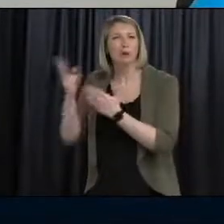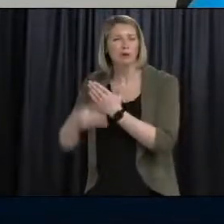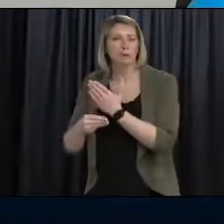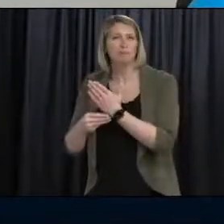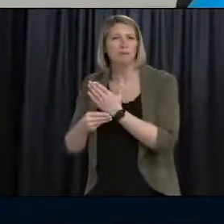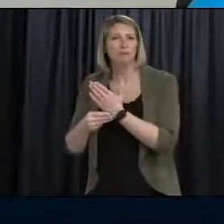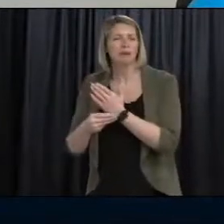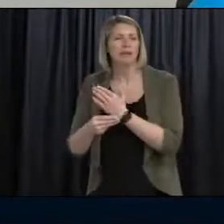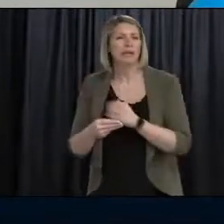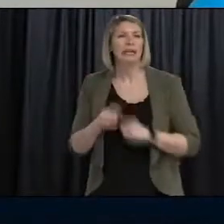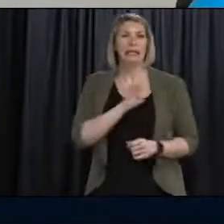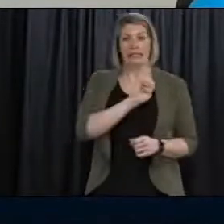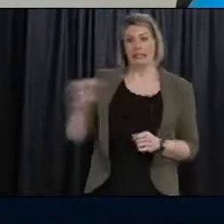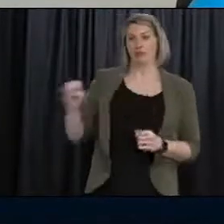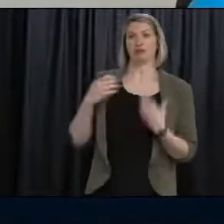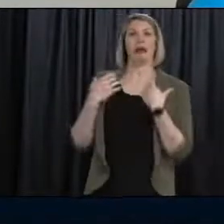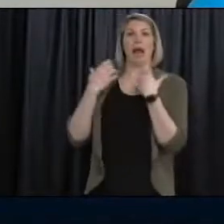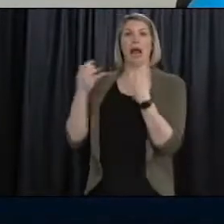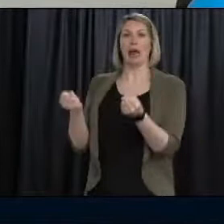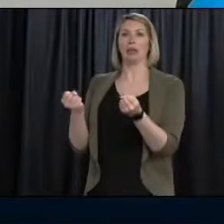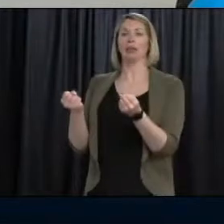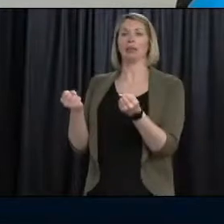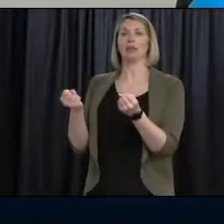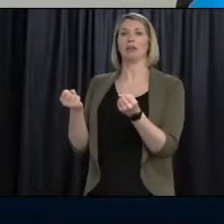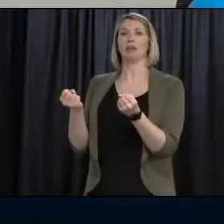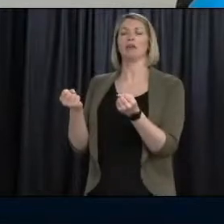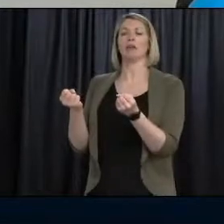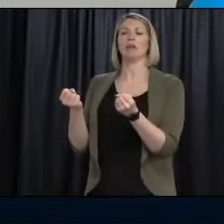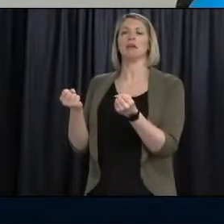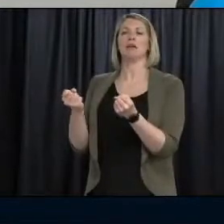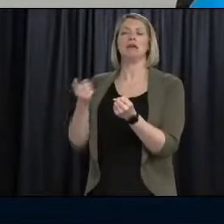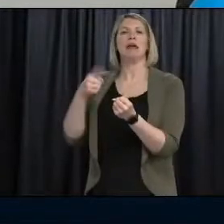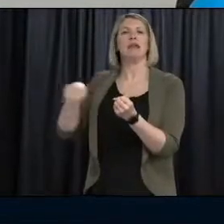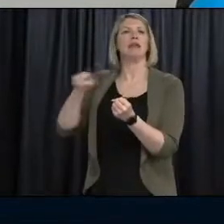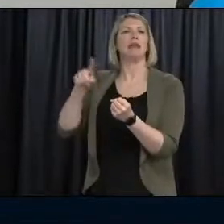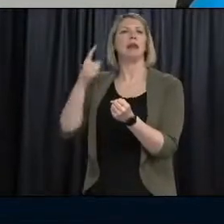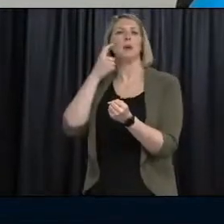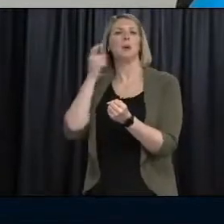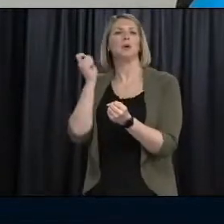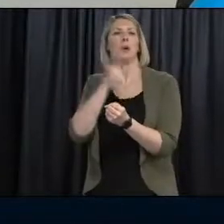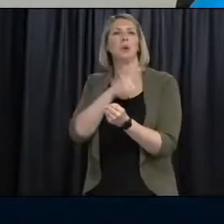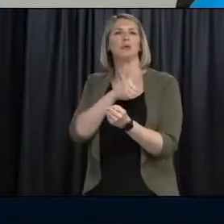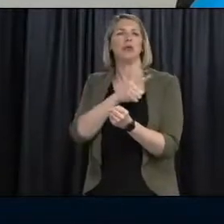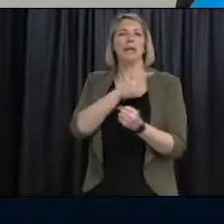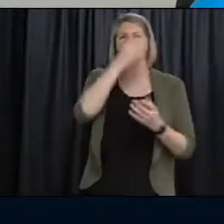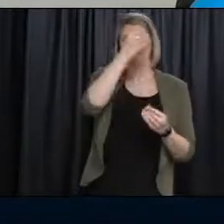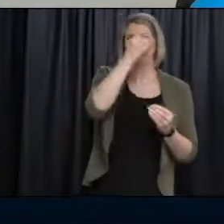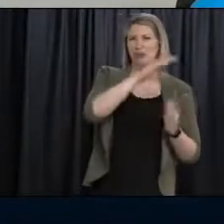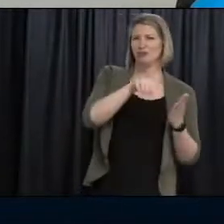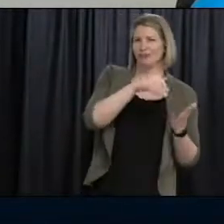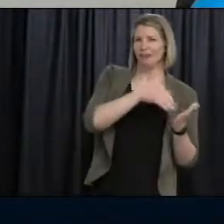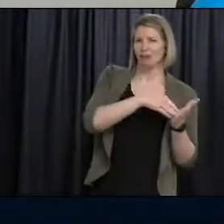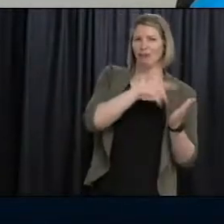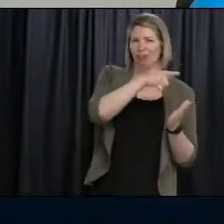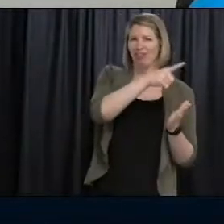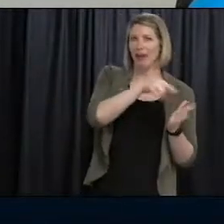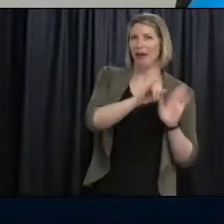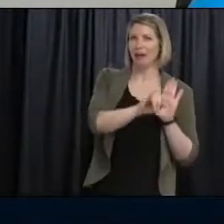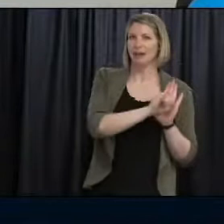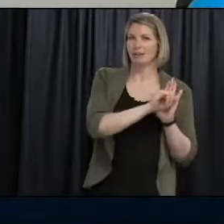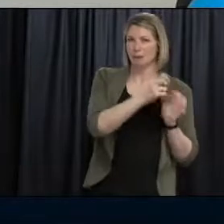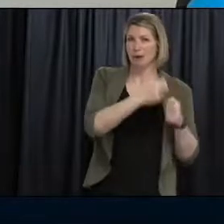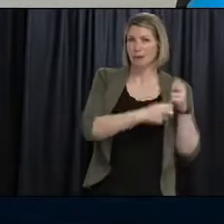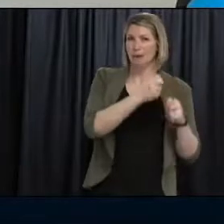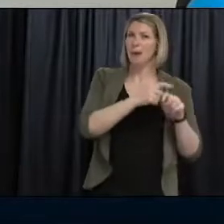Health, where the effects were more noticeable, and from NLCHI, is that we have essentially two